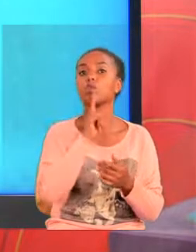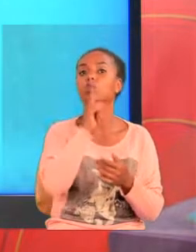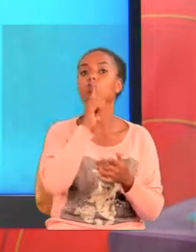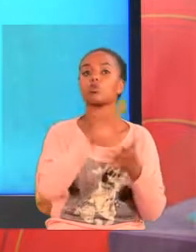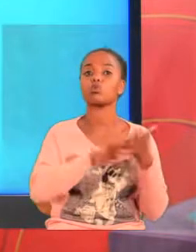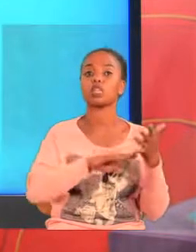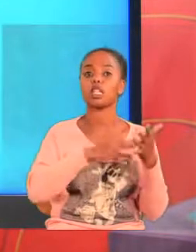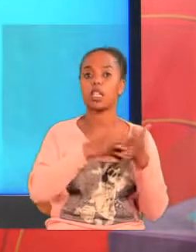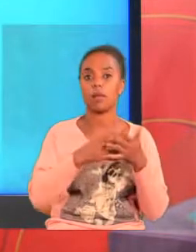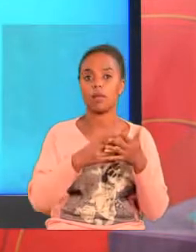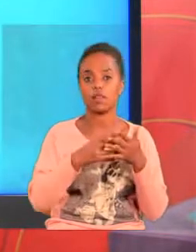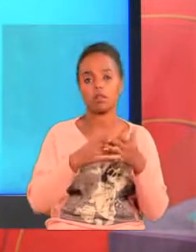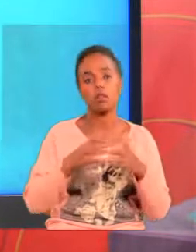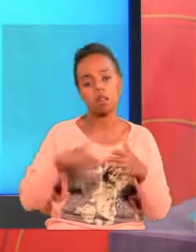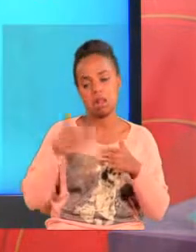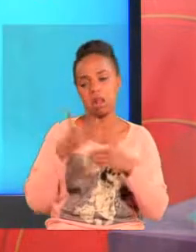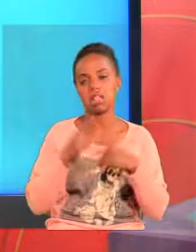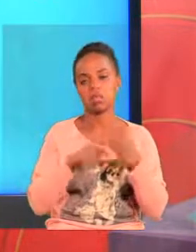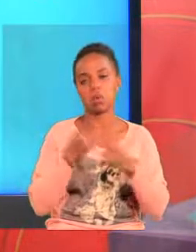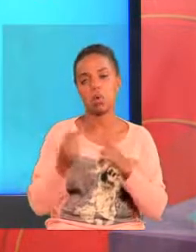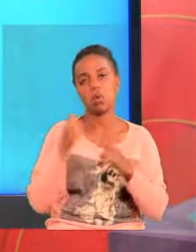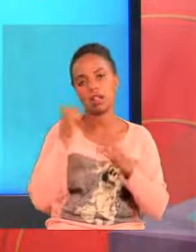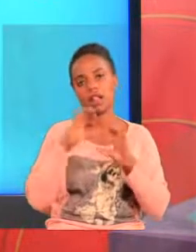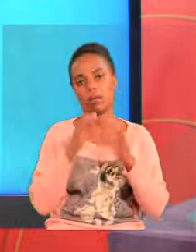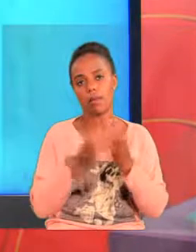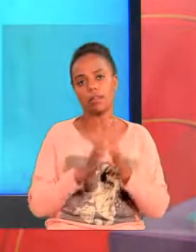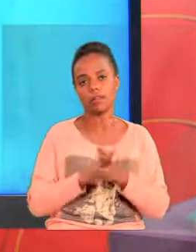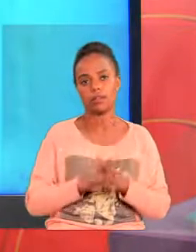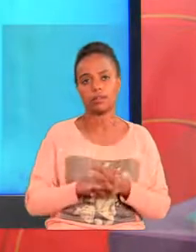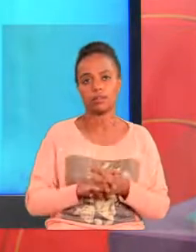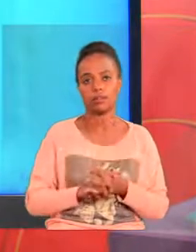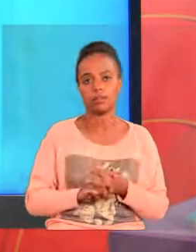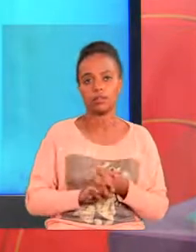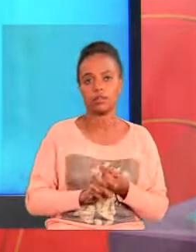table. So let's proceed to the other part.